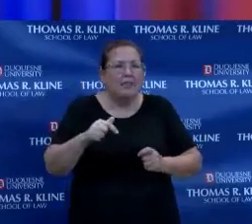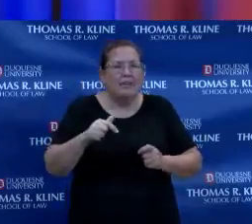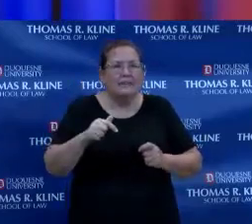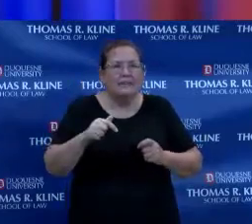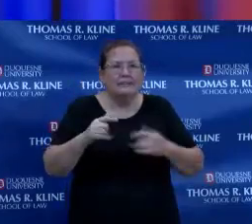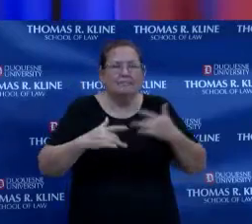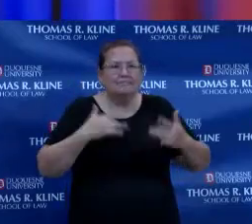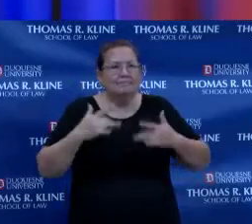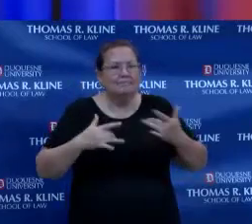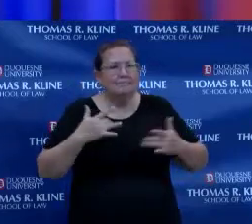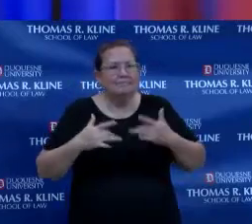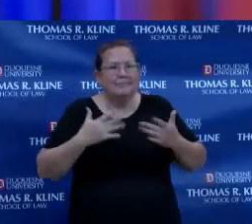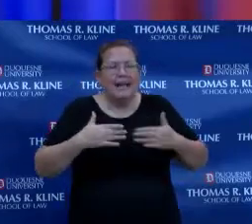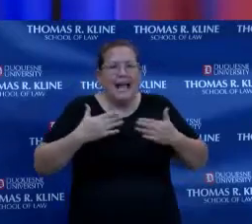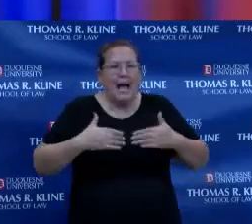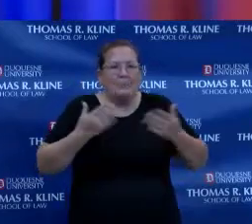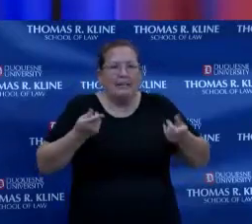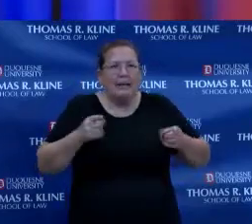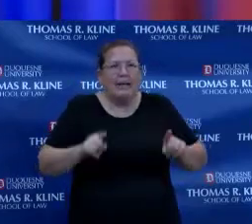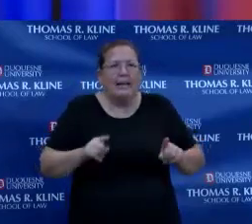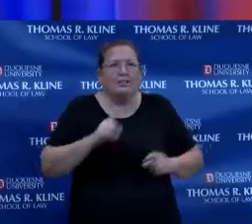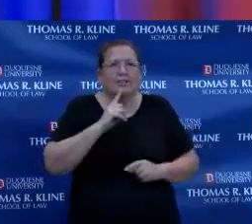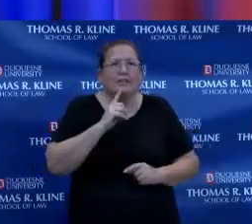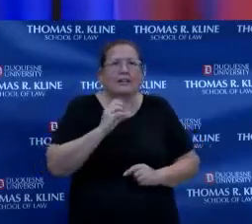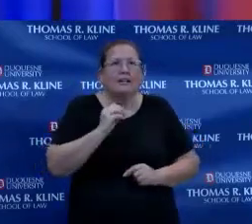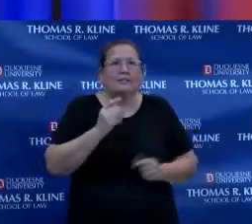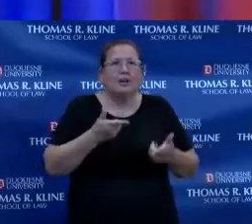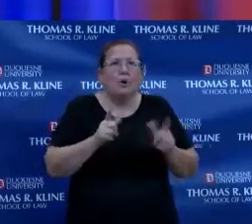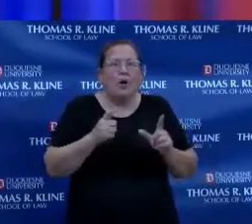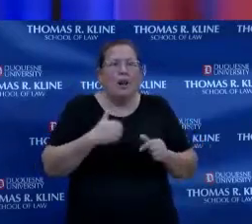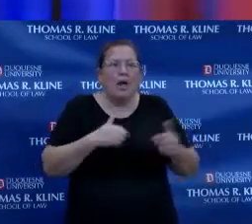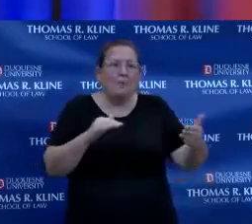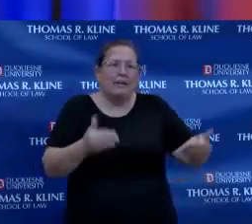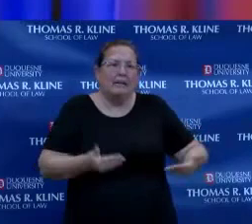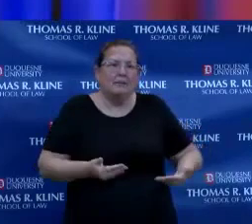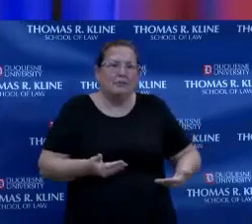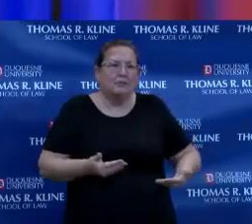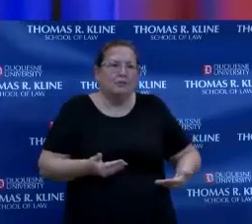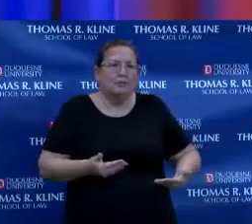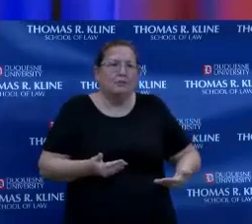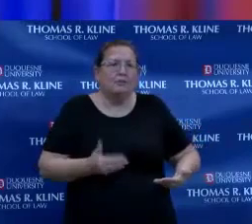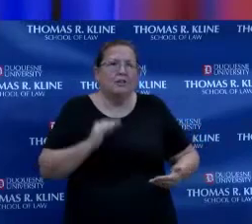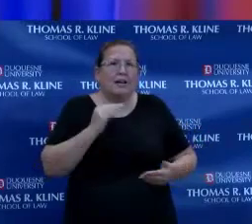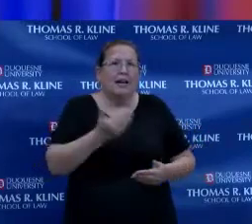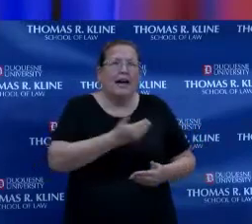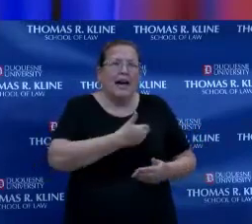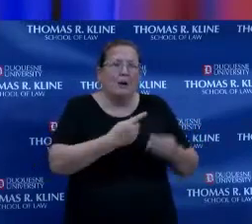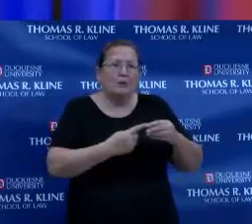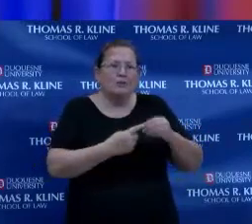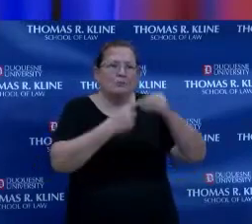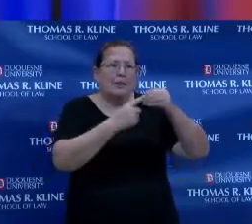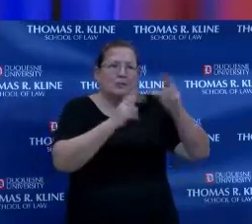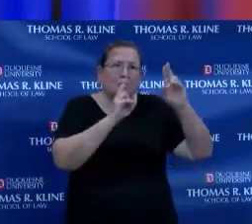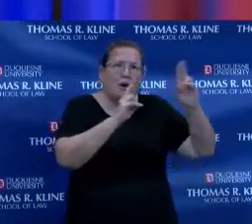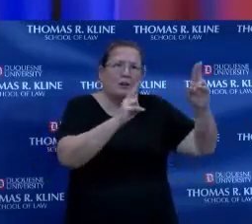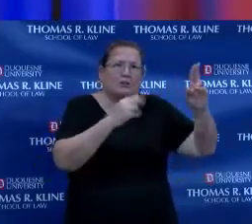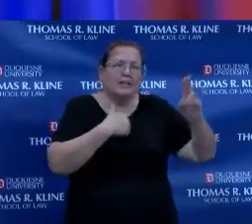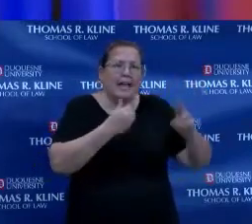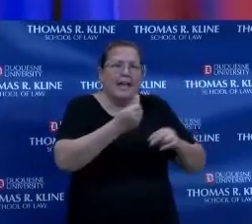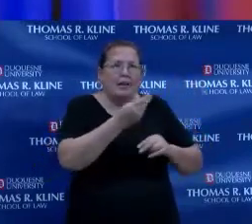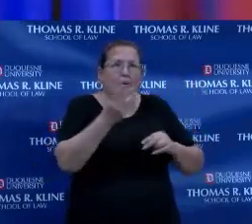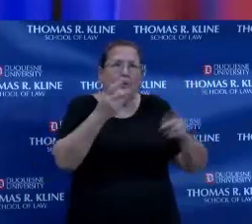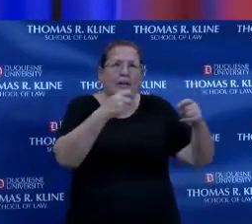and to serve as our commencement speaker. So, let me introduce our distinguished honoree, and we have a few slides